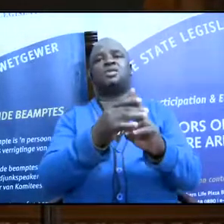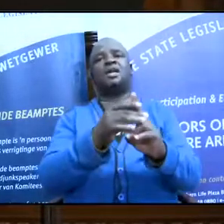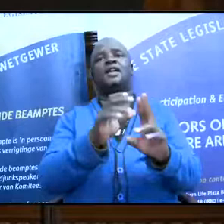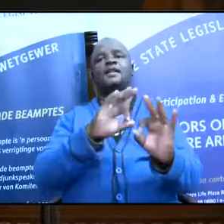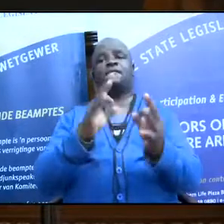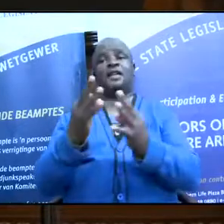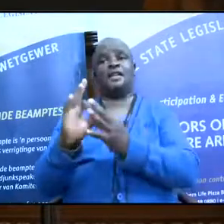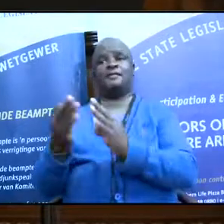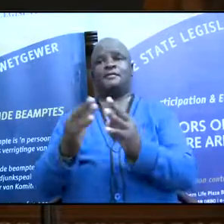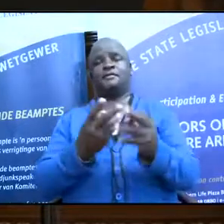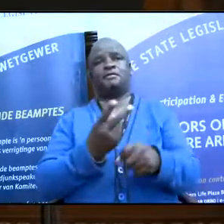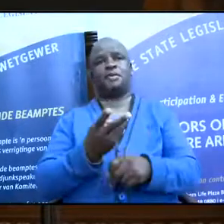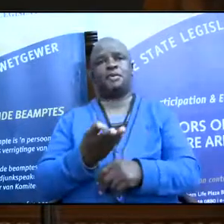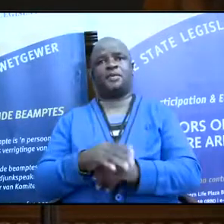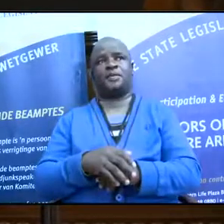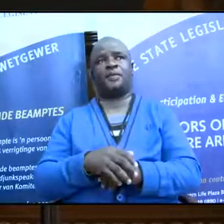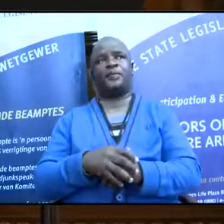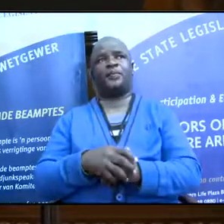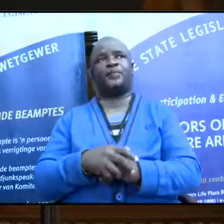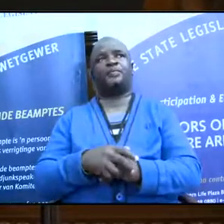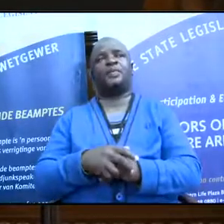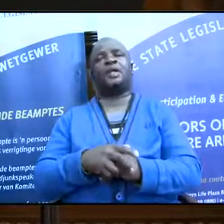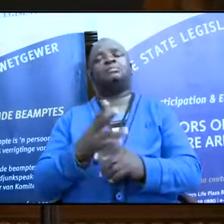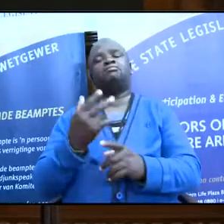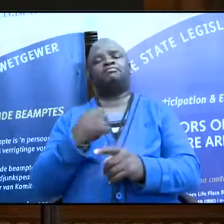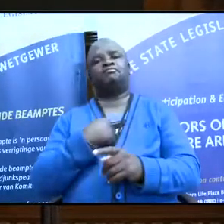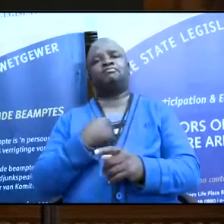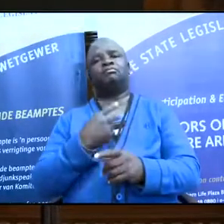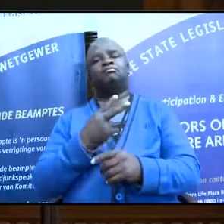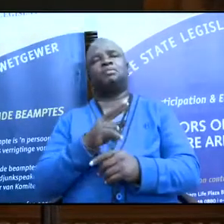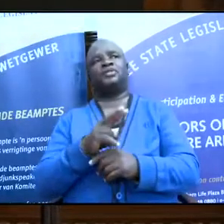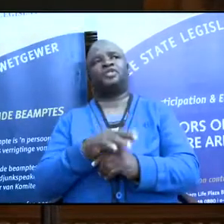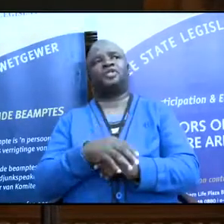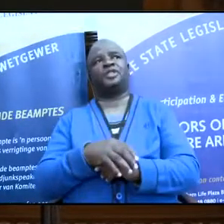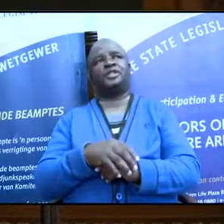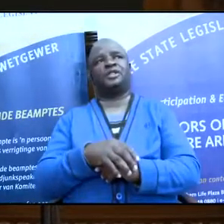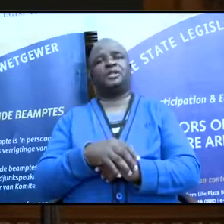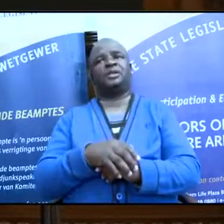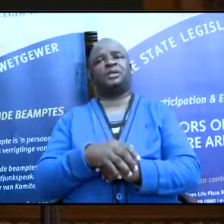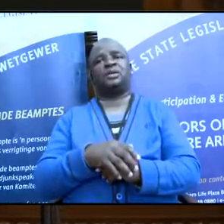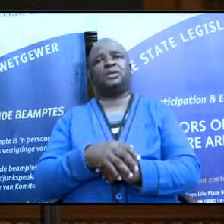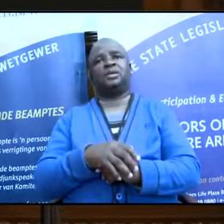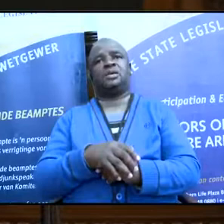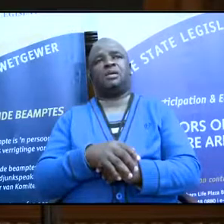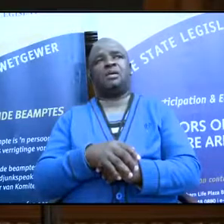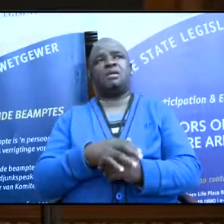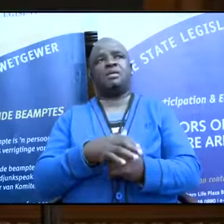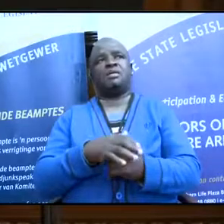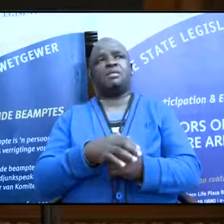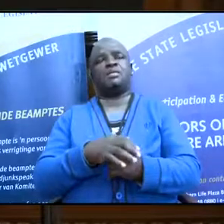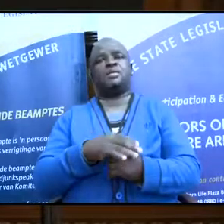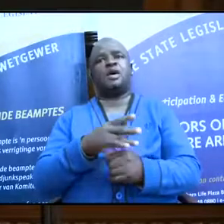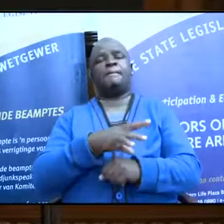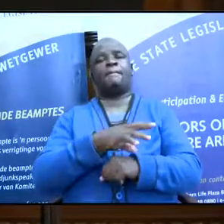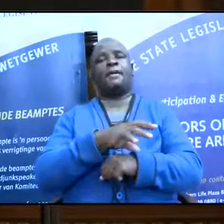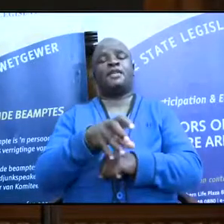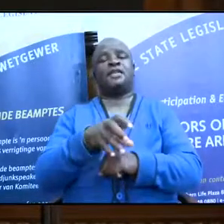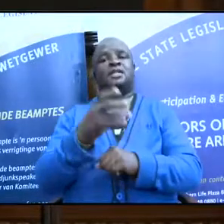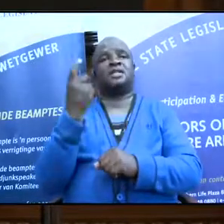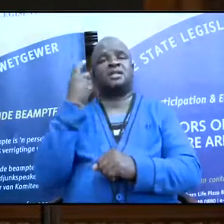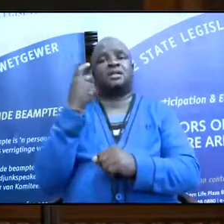federations present i can see a provincial